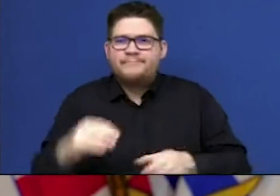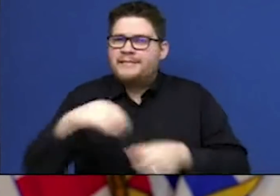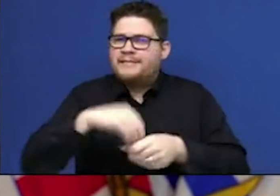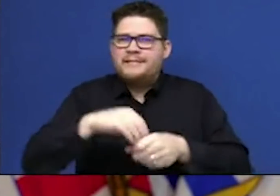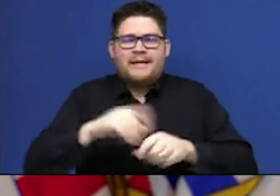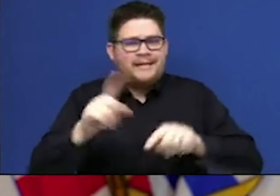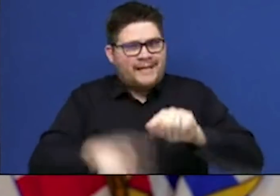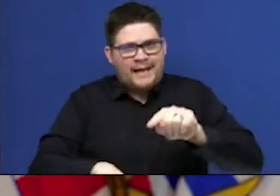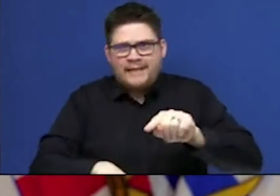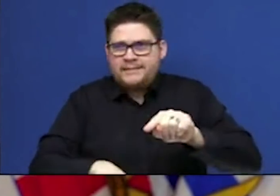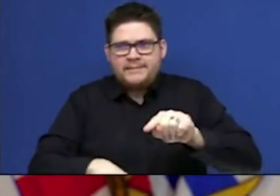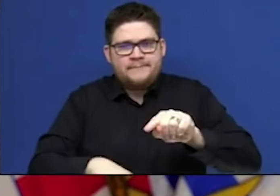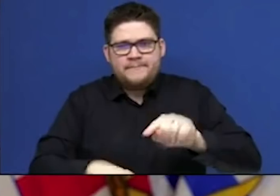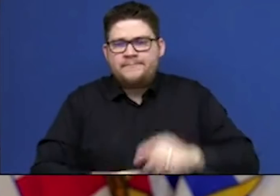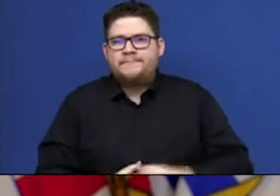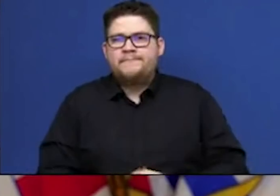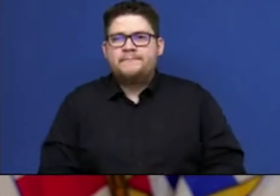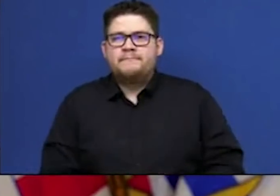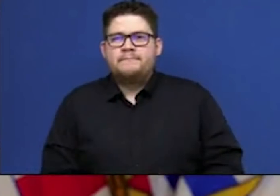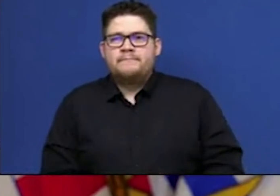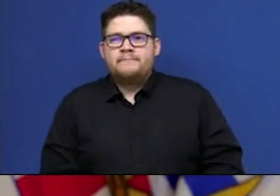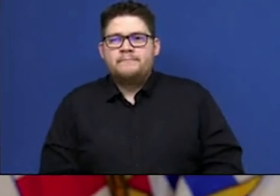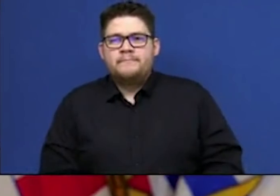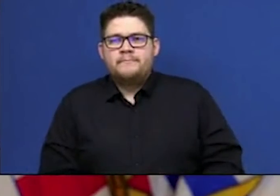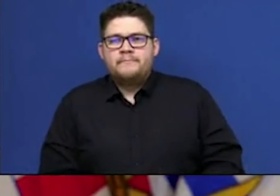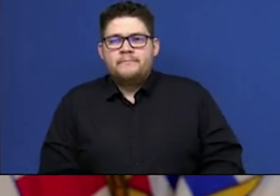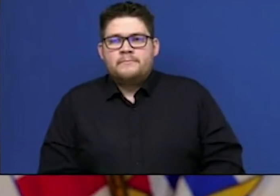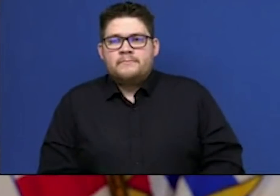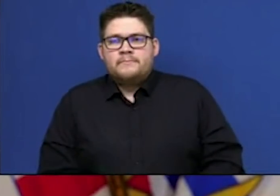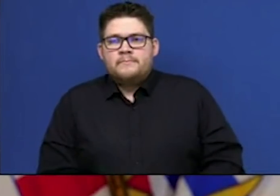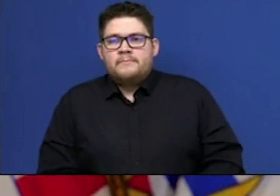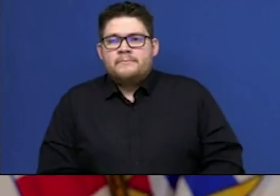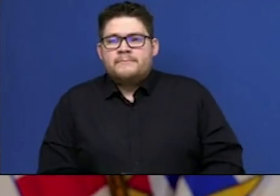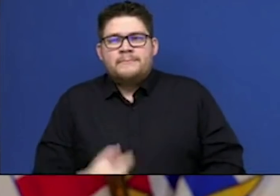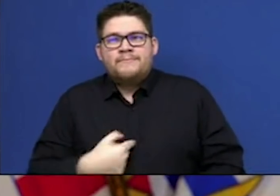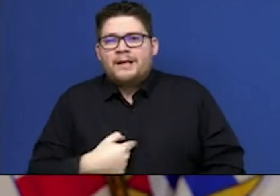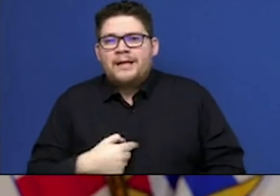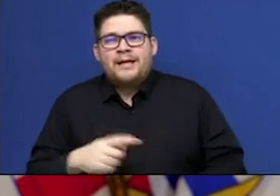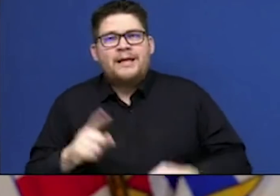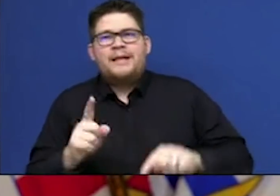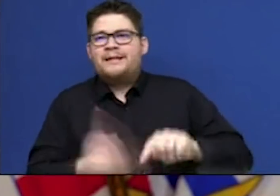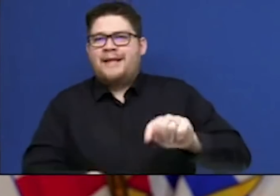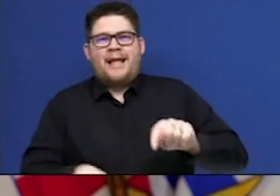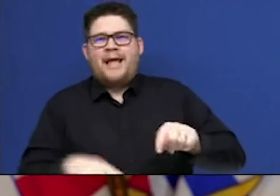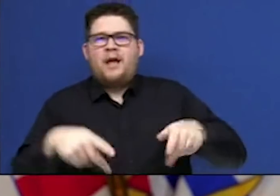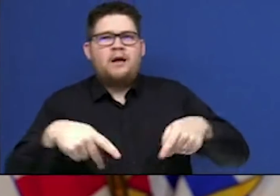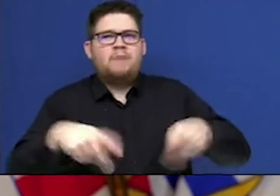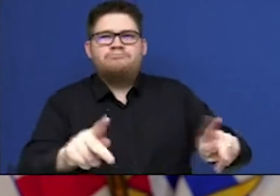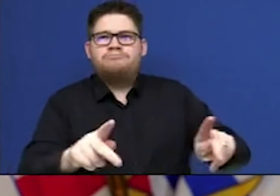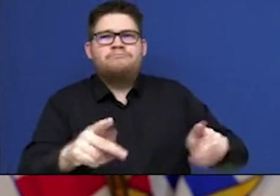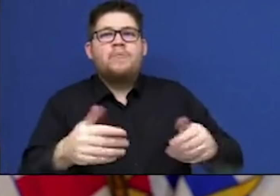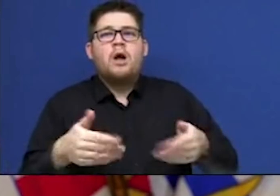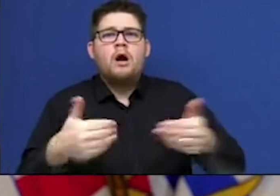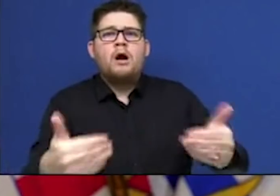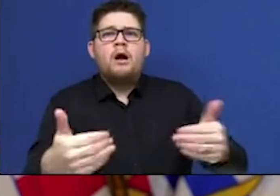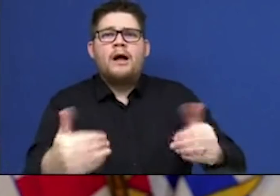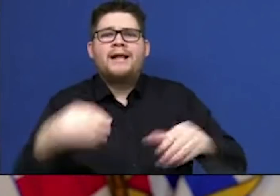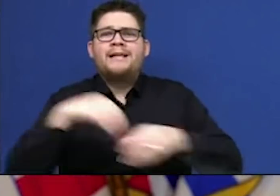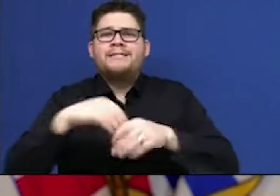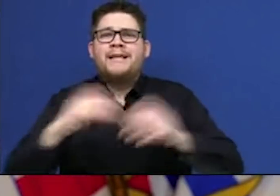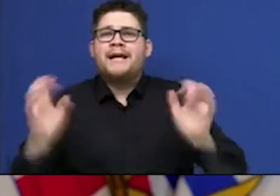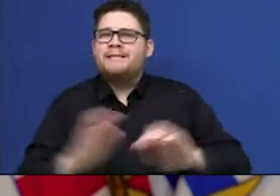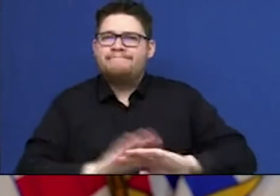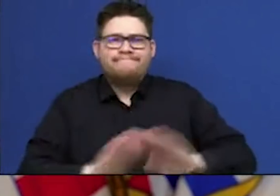numbers of cases that we're having and the risk that we see from indoor services, allow these types of activities to